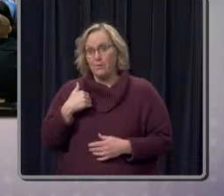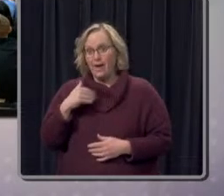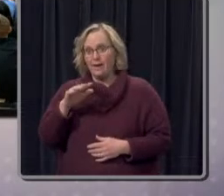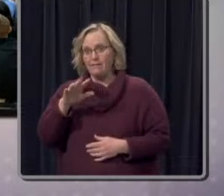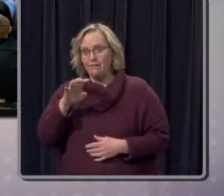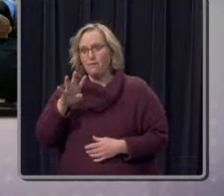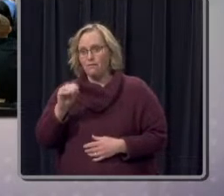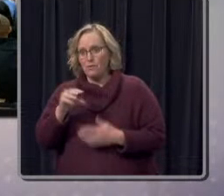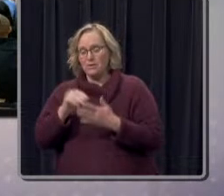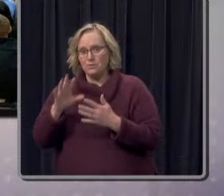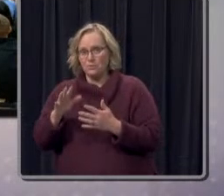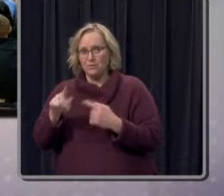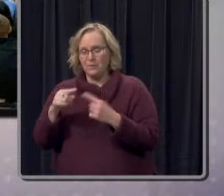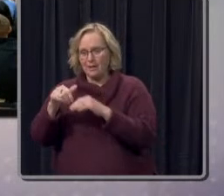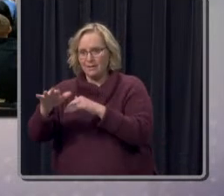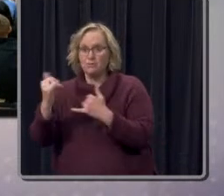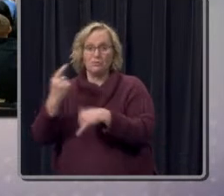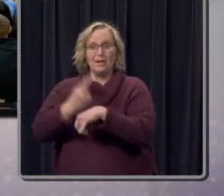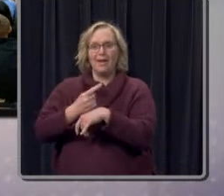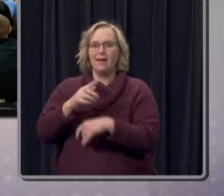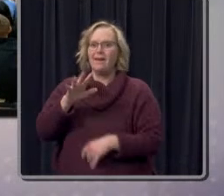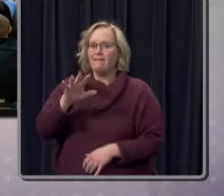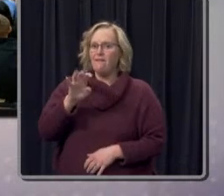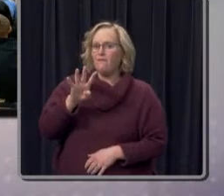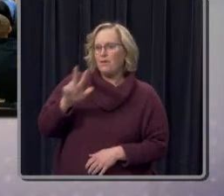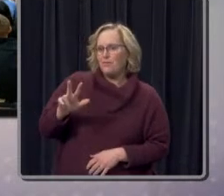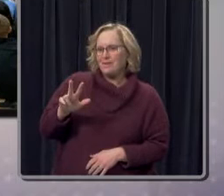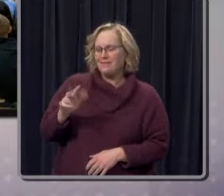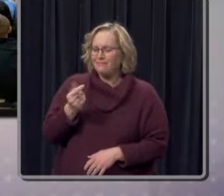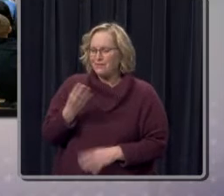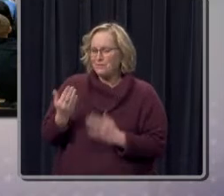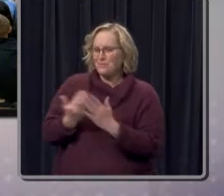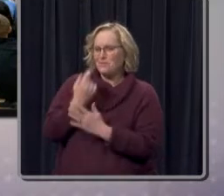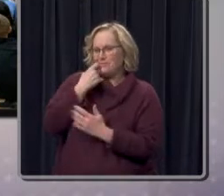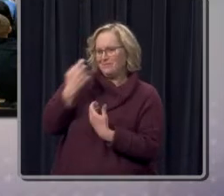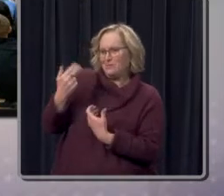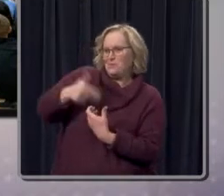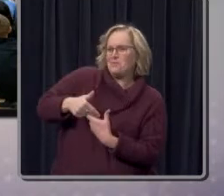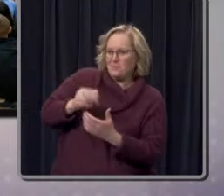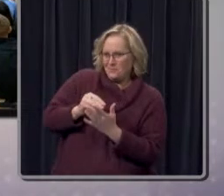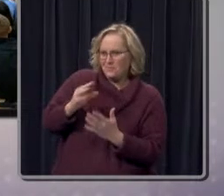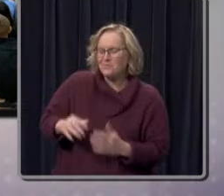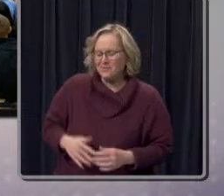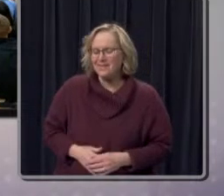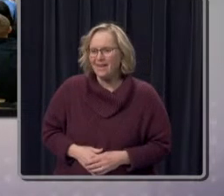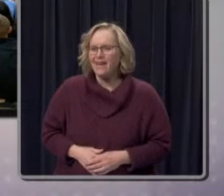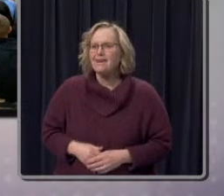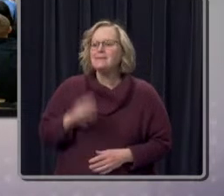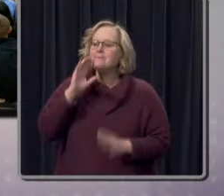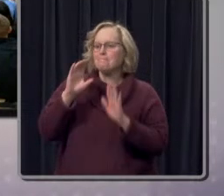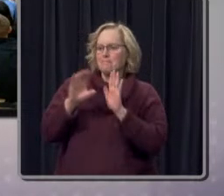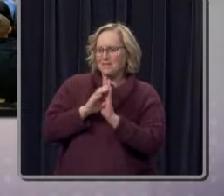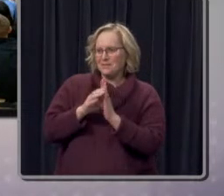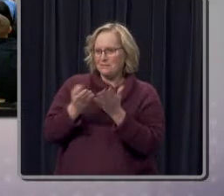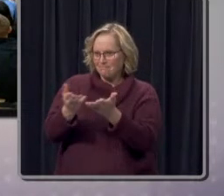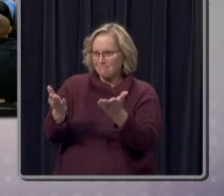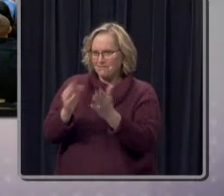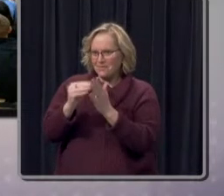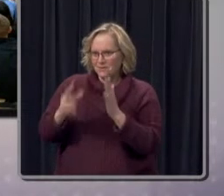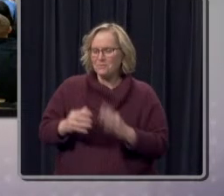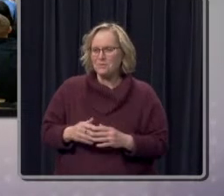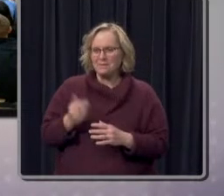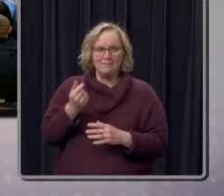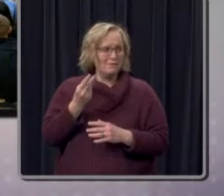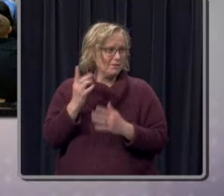last week. Today we have 543. I had a couple new students, and that's a little picture of them just a couple